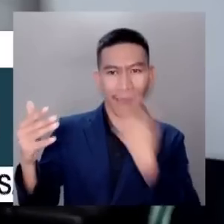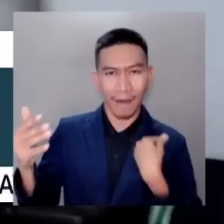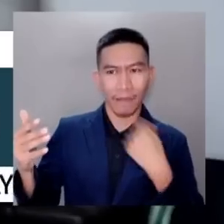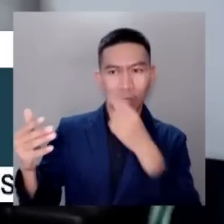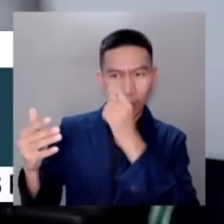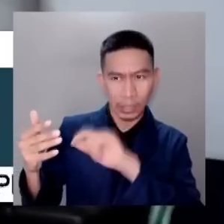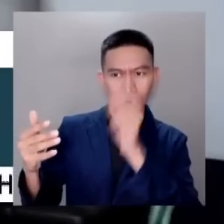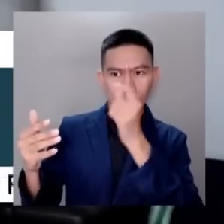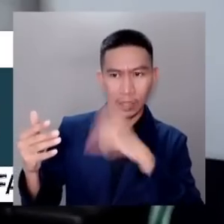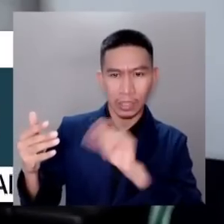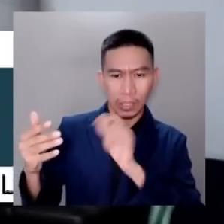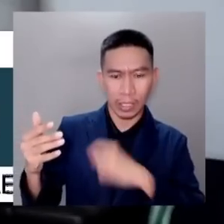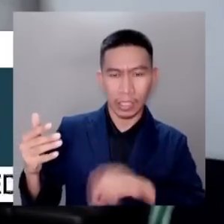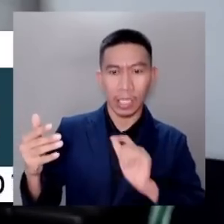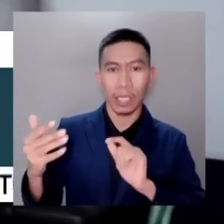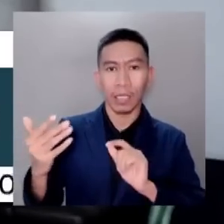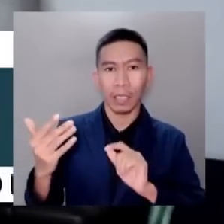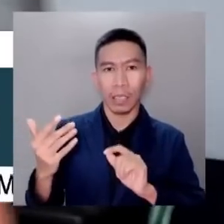the 10